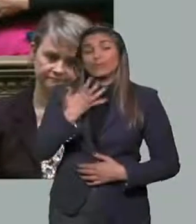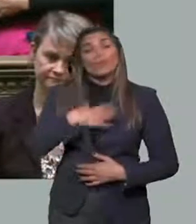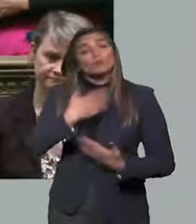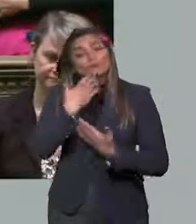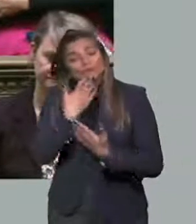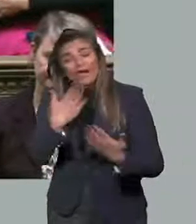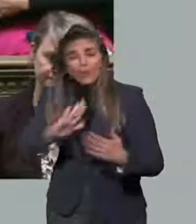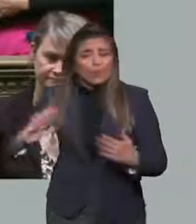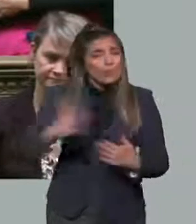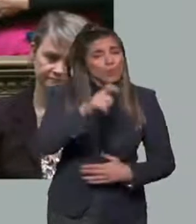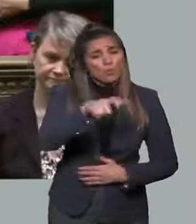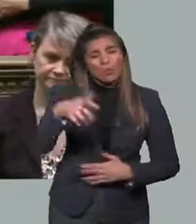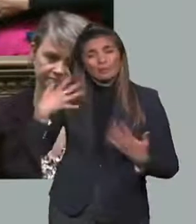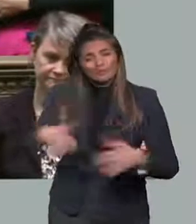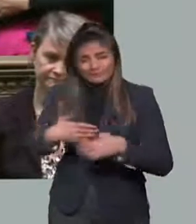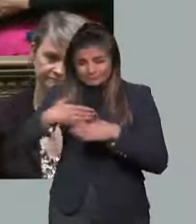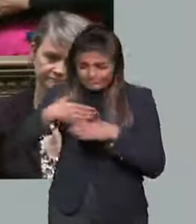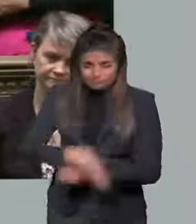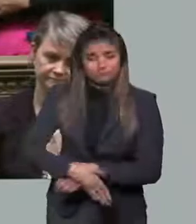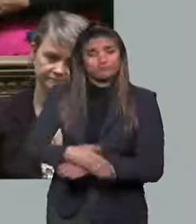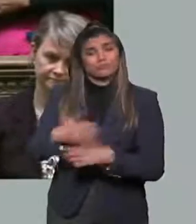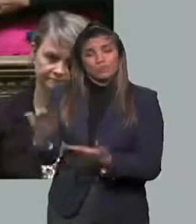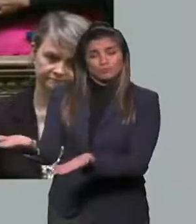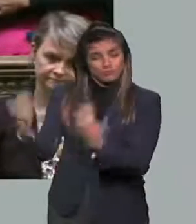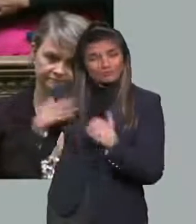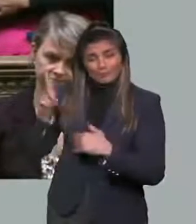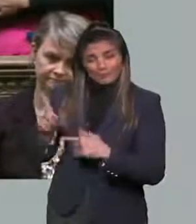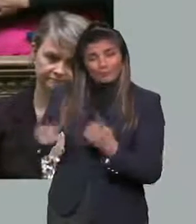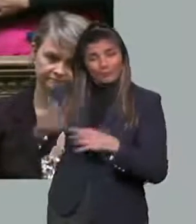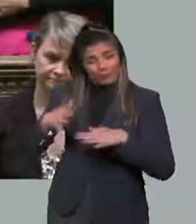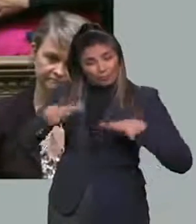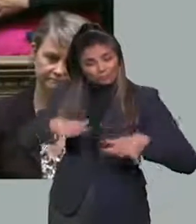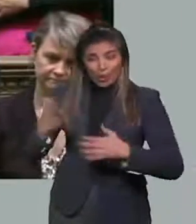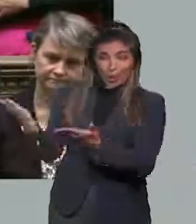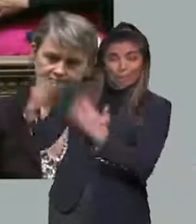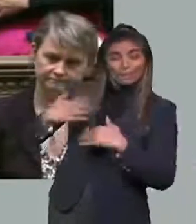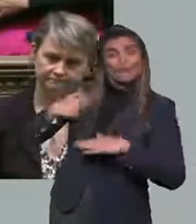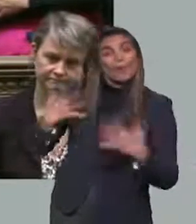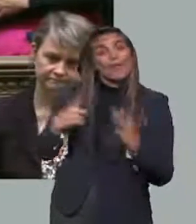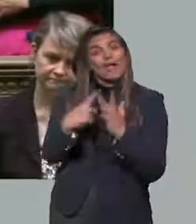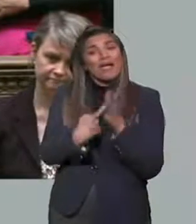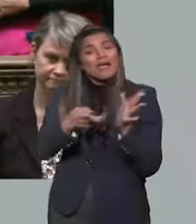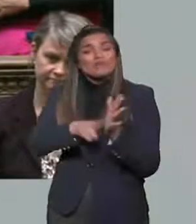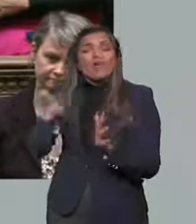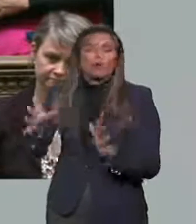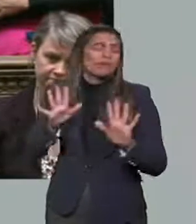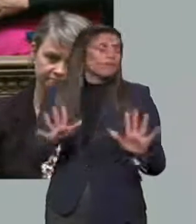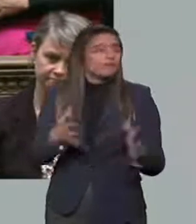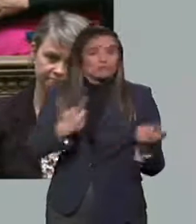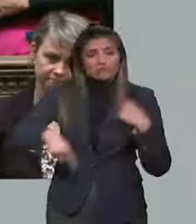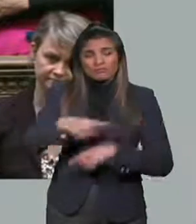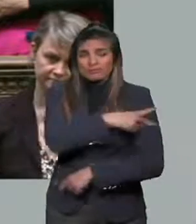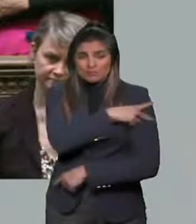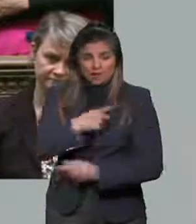been working tirelessly to bring British nationals home from Iran, our diplomatic staff and our world-leading